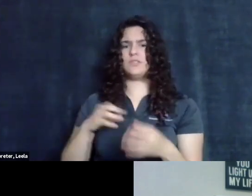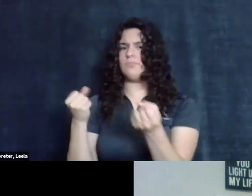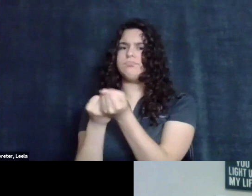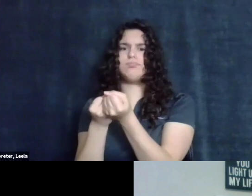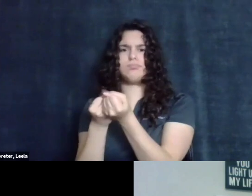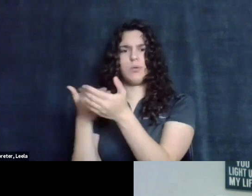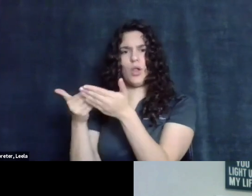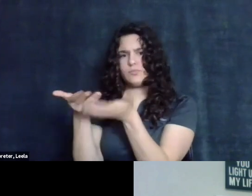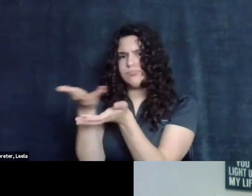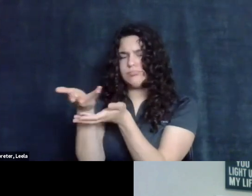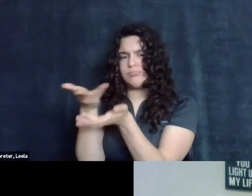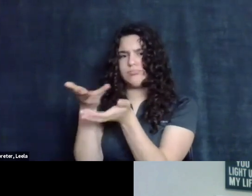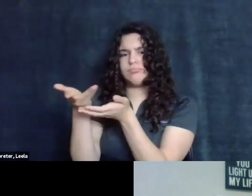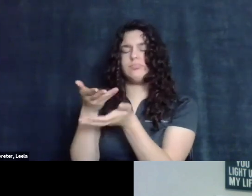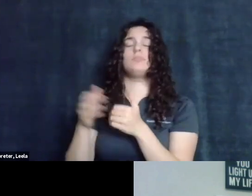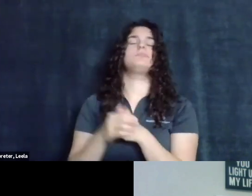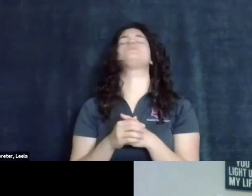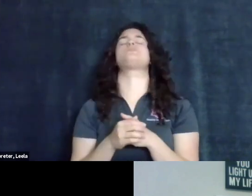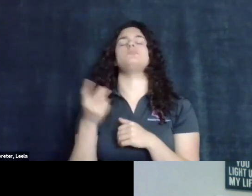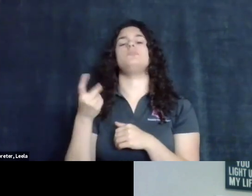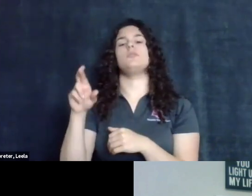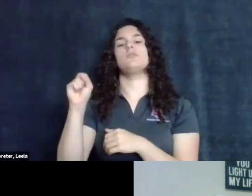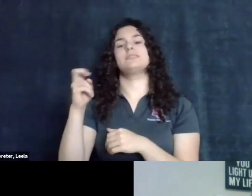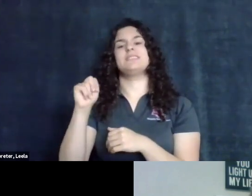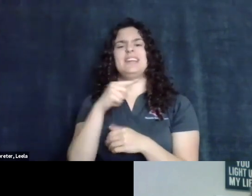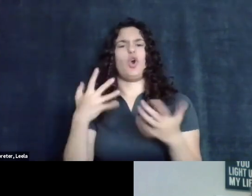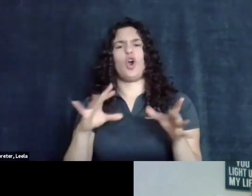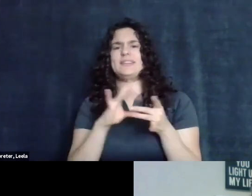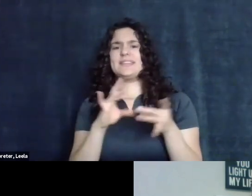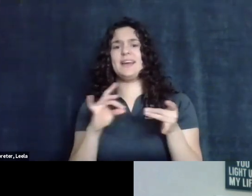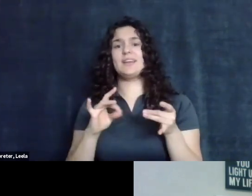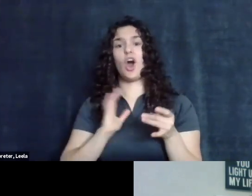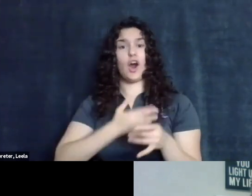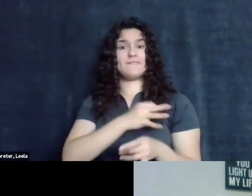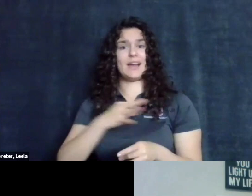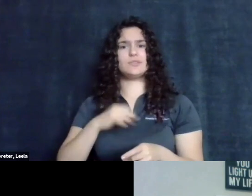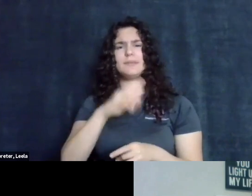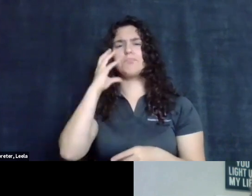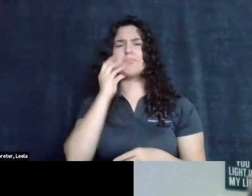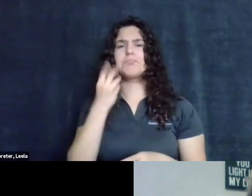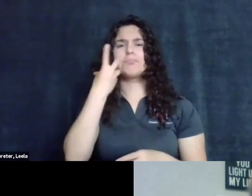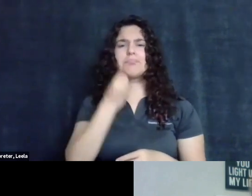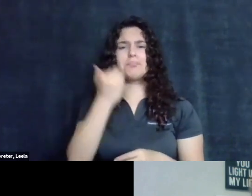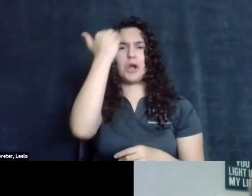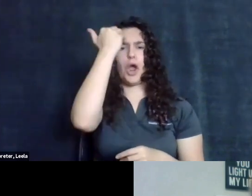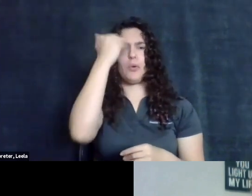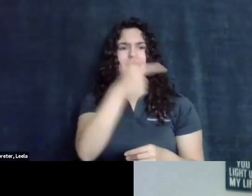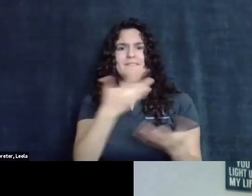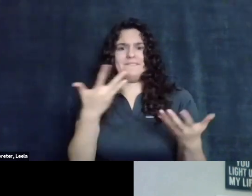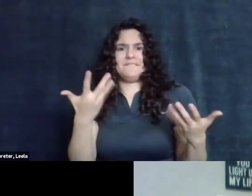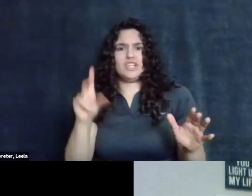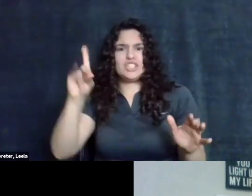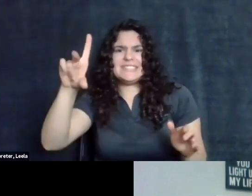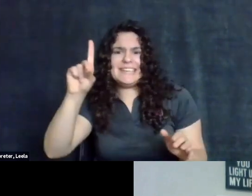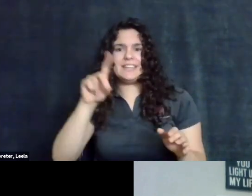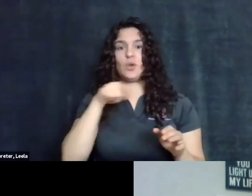Sen said, all of our faculty have real world experience. They've all done it, so they can tell you firsthand, here's what employers are